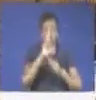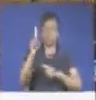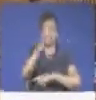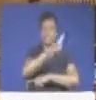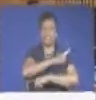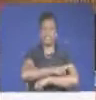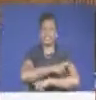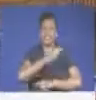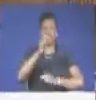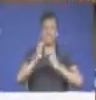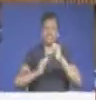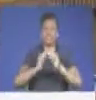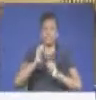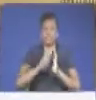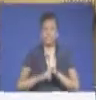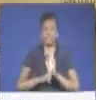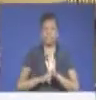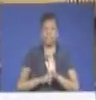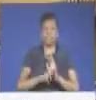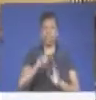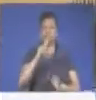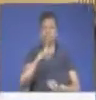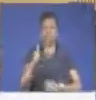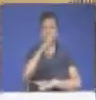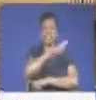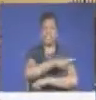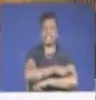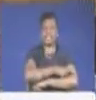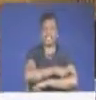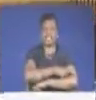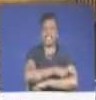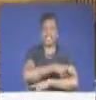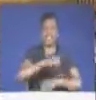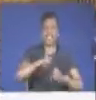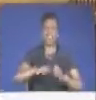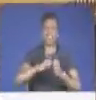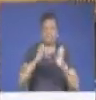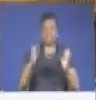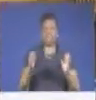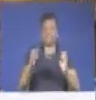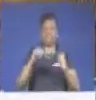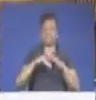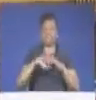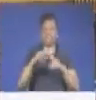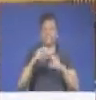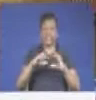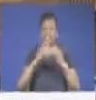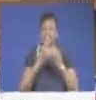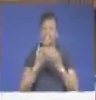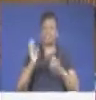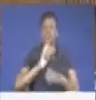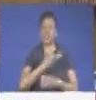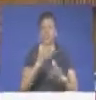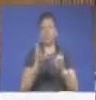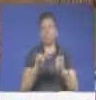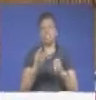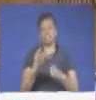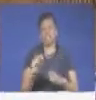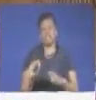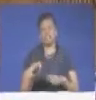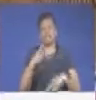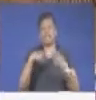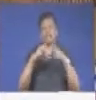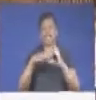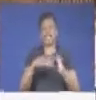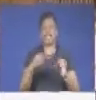They basically have had like one day exposure in their class, so they are novices. We just wanted them to come and have some fun today and to see a little bit